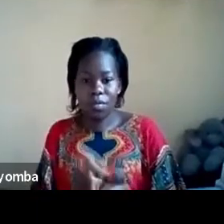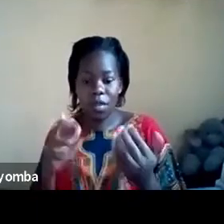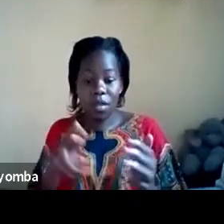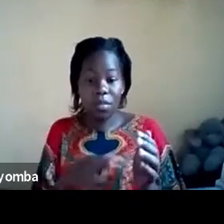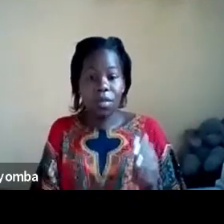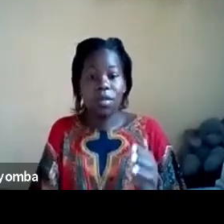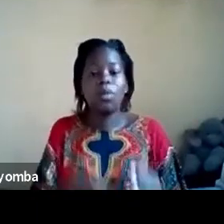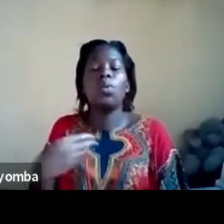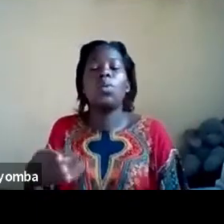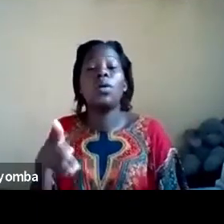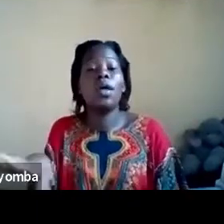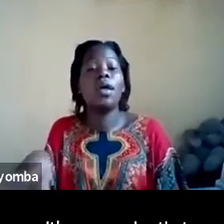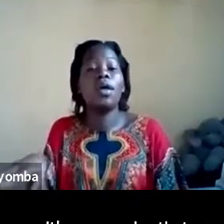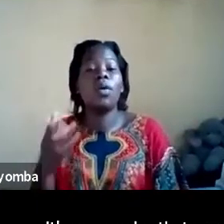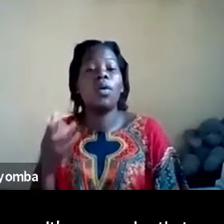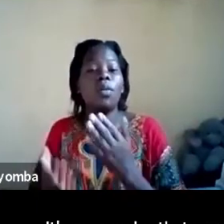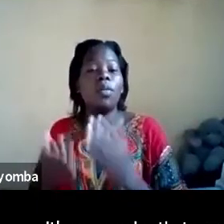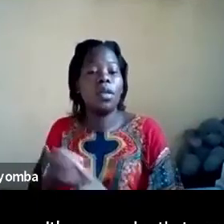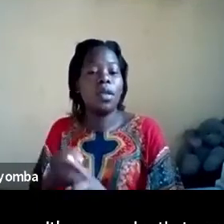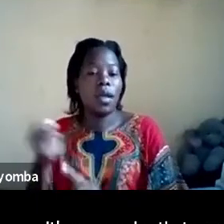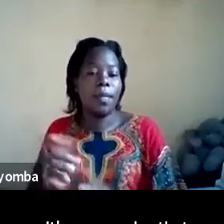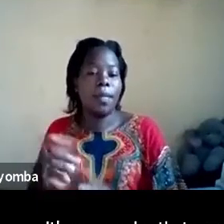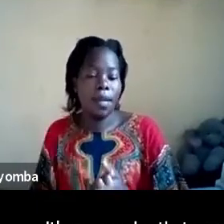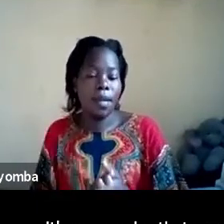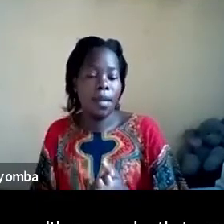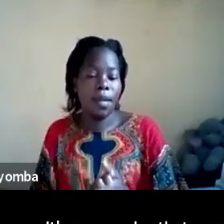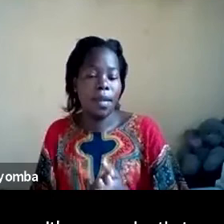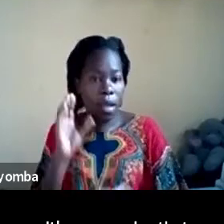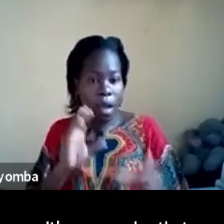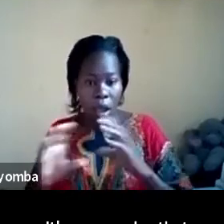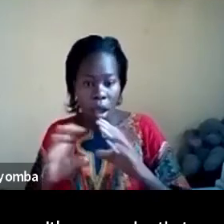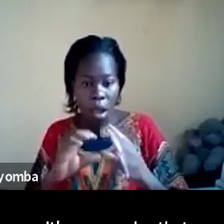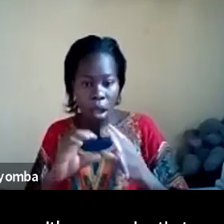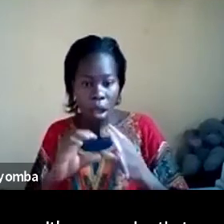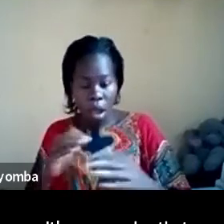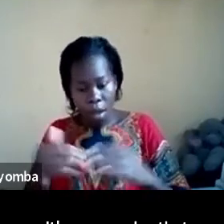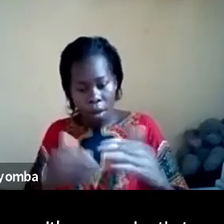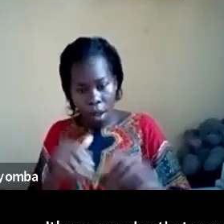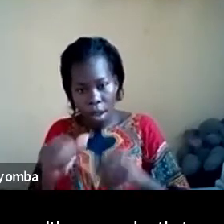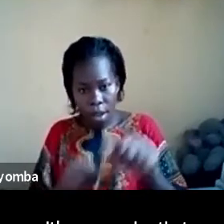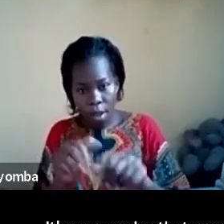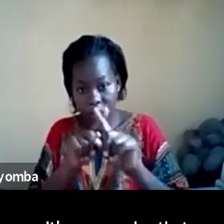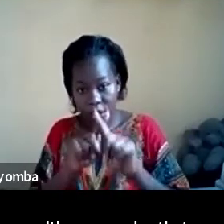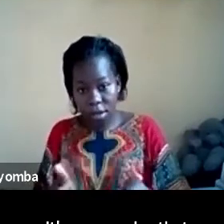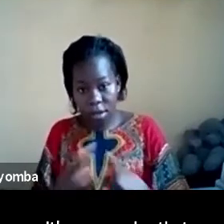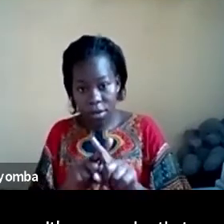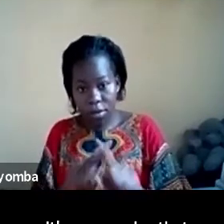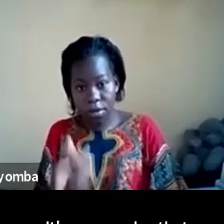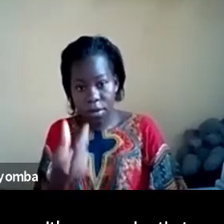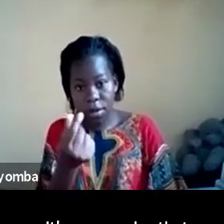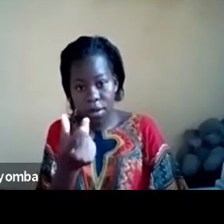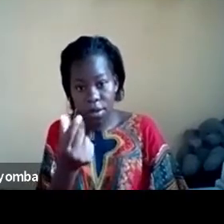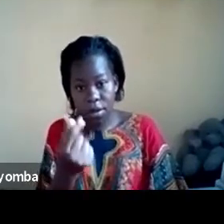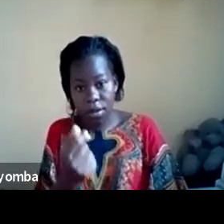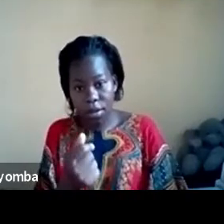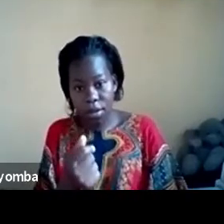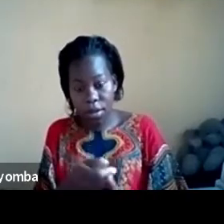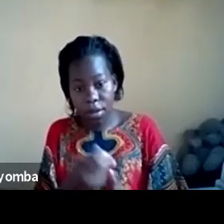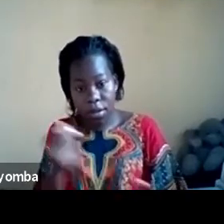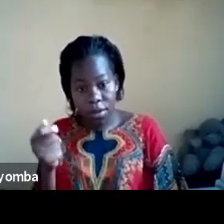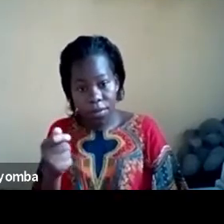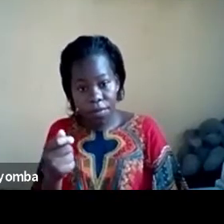ends than they are here. But we had spoken earlier about the difference in the prices from the rock itself and these